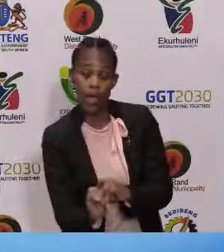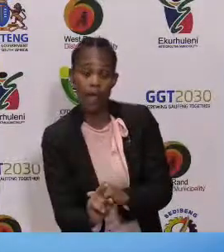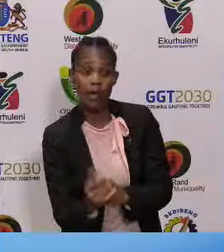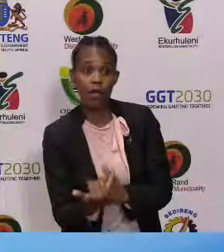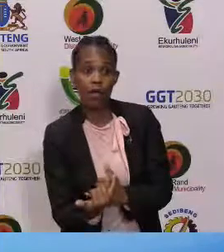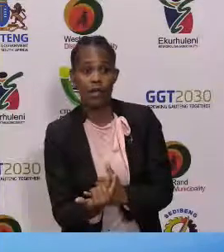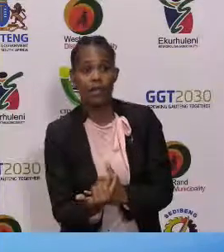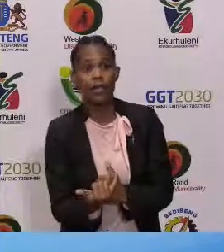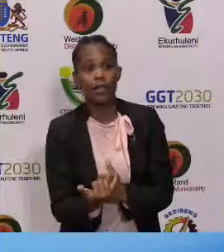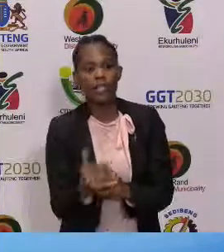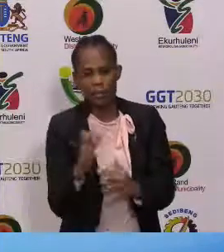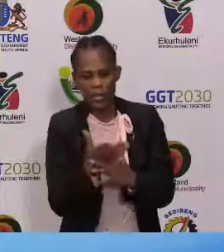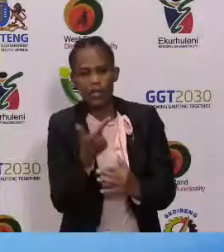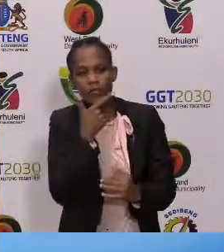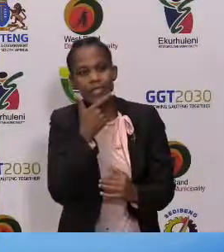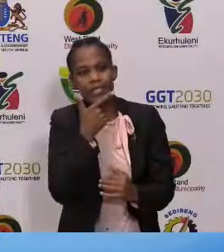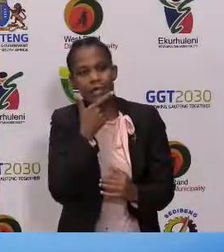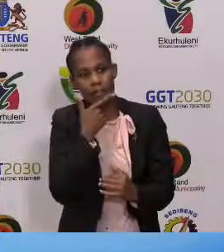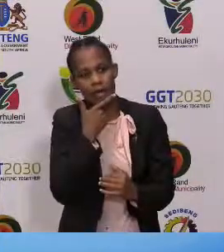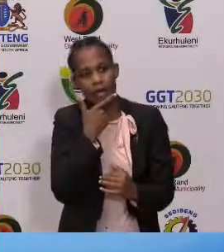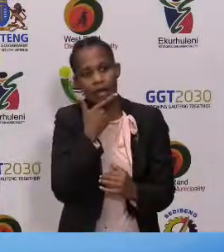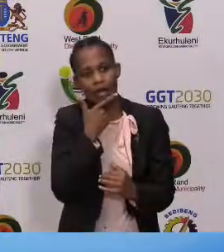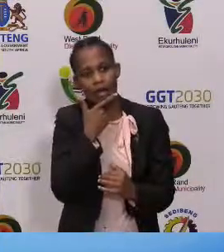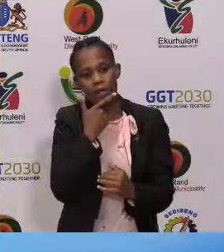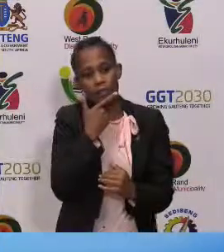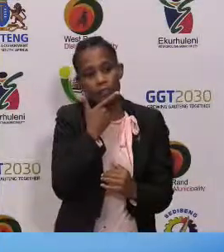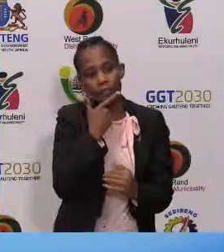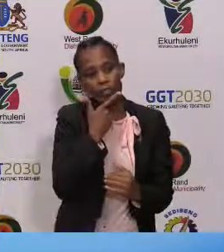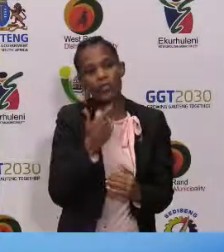around about the middle of December basically was probably